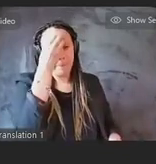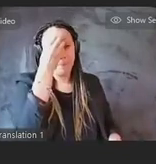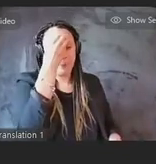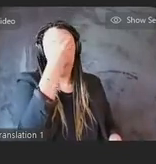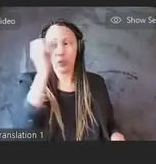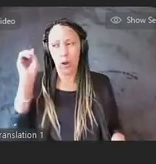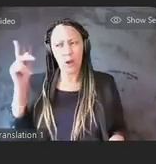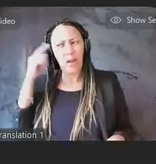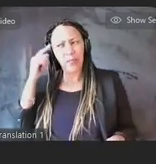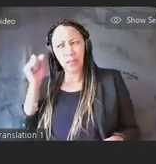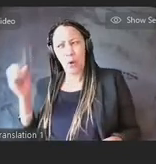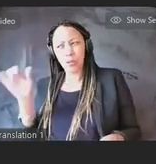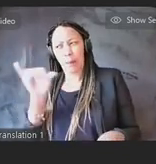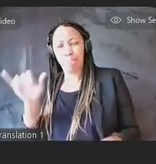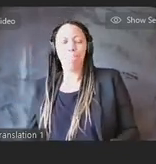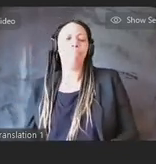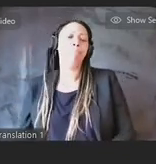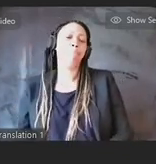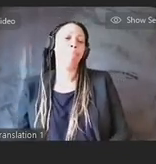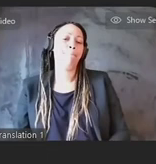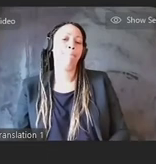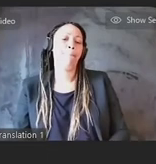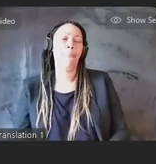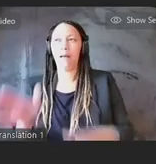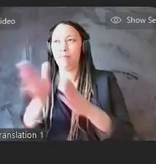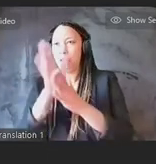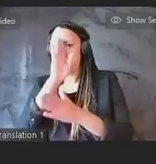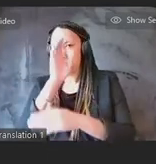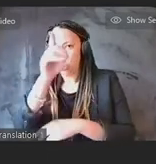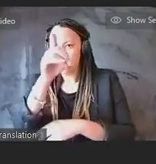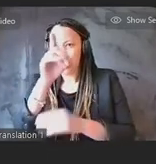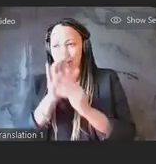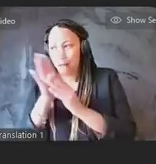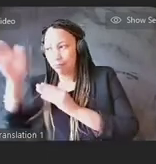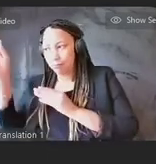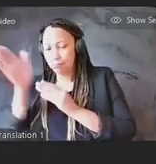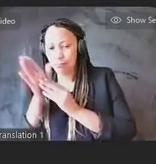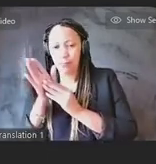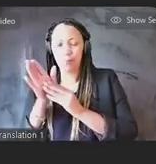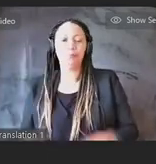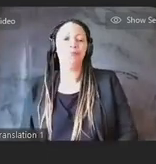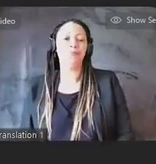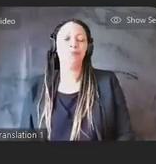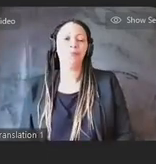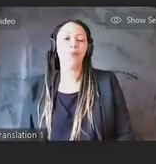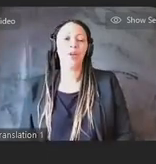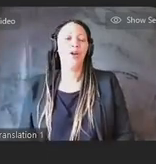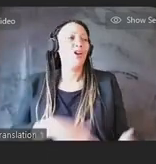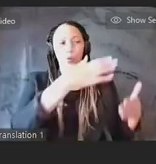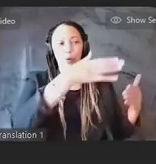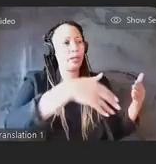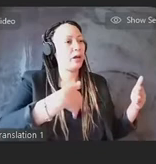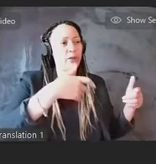Yeah, I think it is that one. It is that one. Okay. That's immediately across the street, not Kitty Corner. So we just ended up in the middle of a lot,